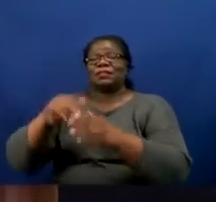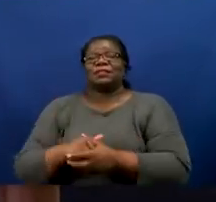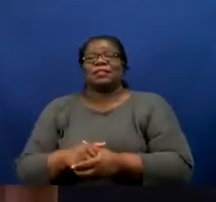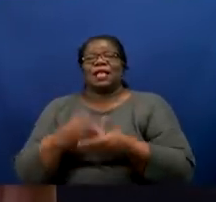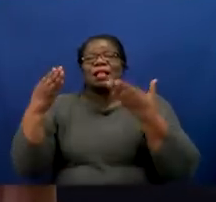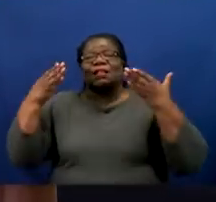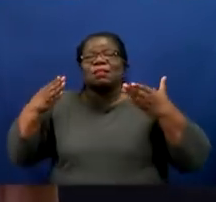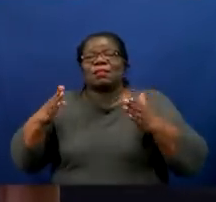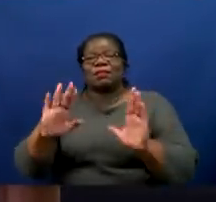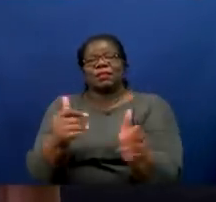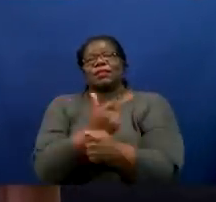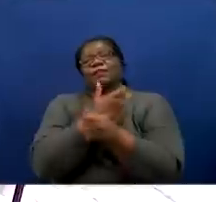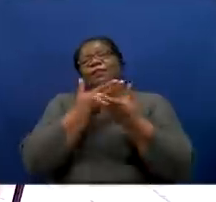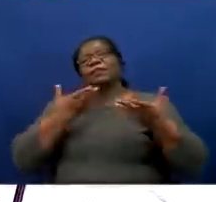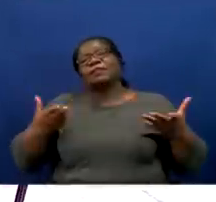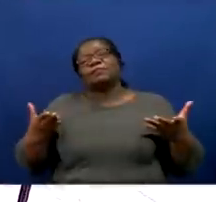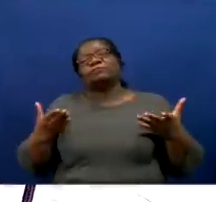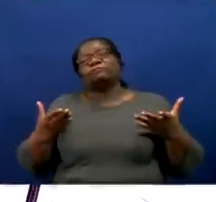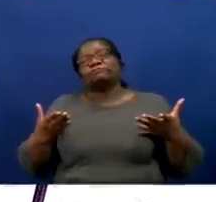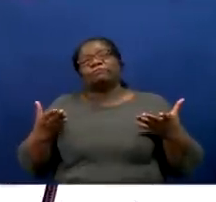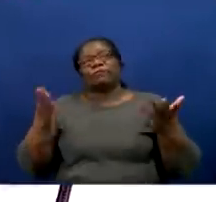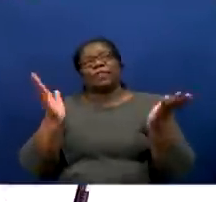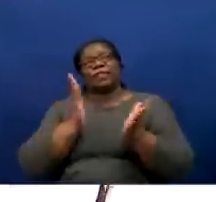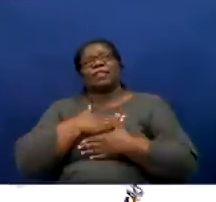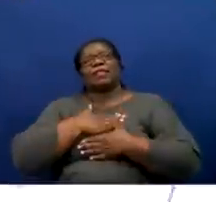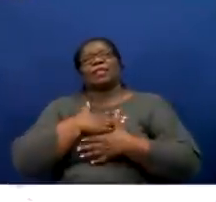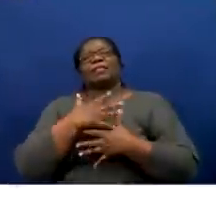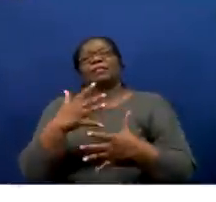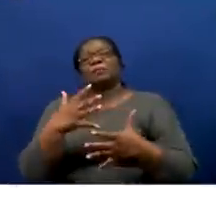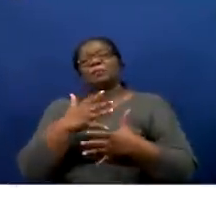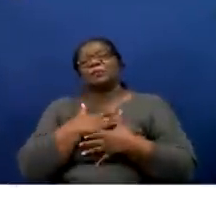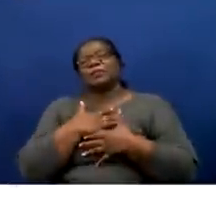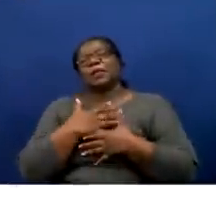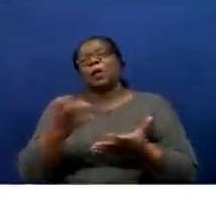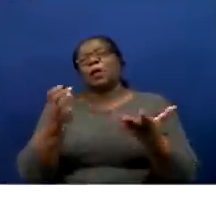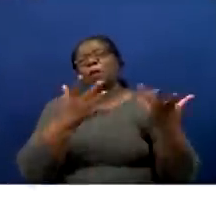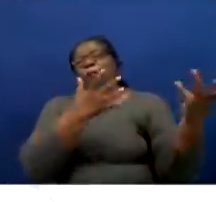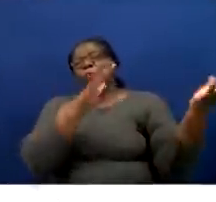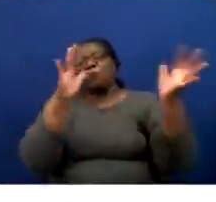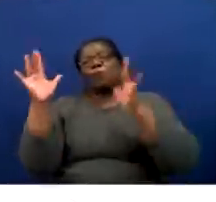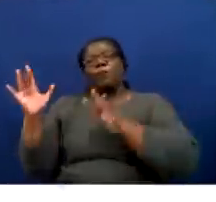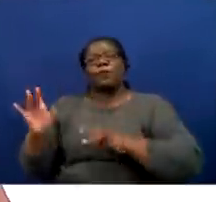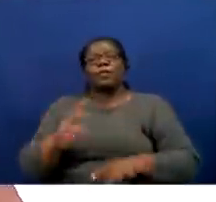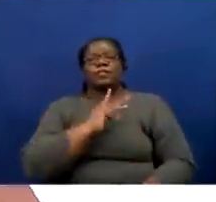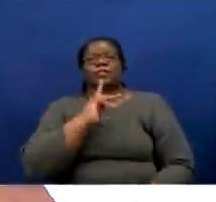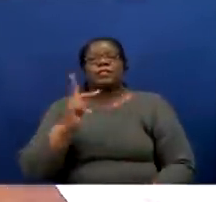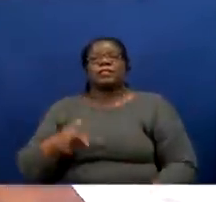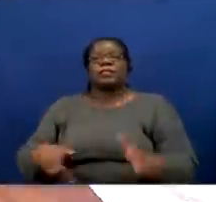Let everything that has breath praise the King.